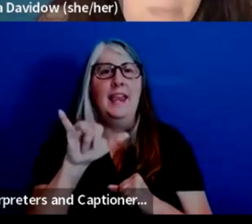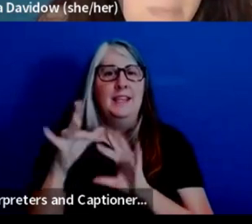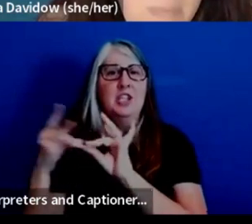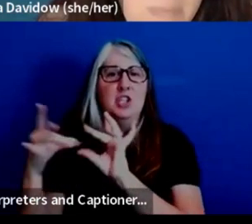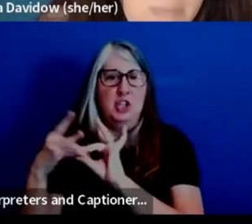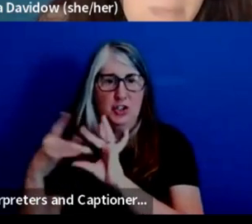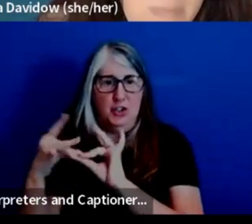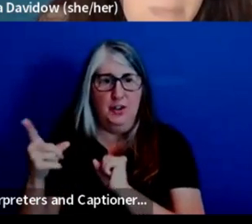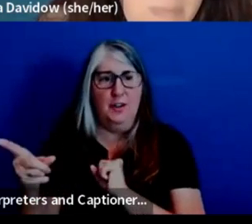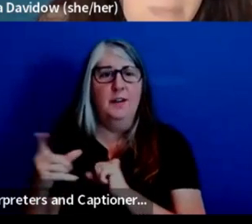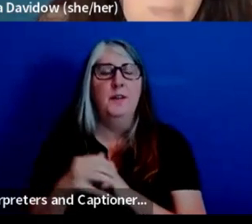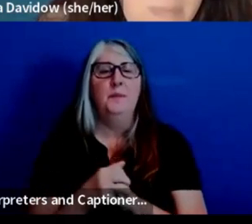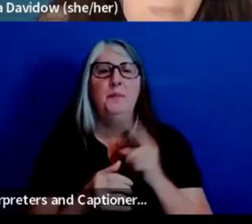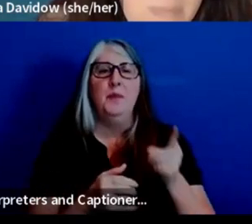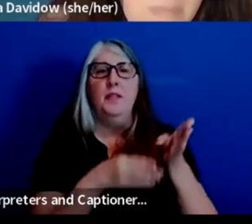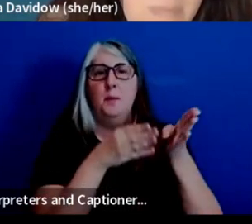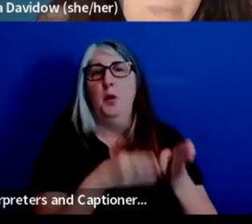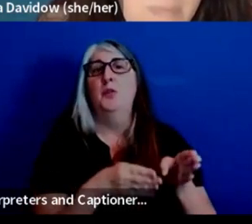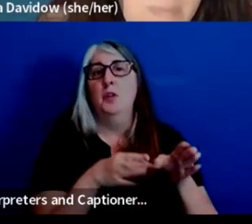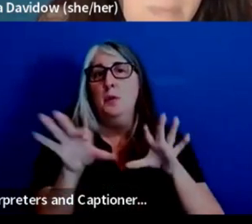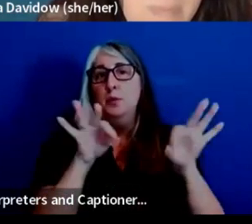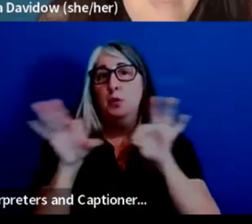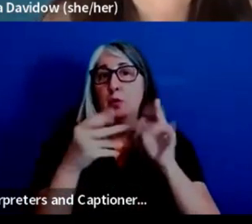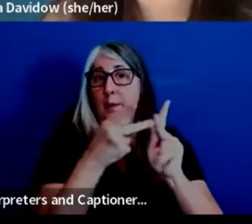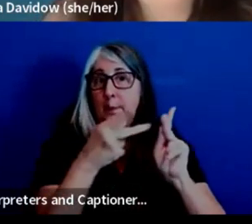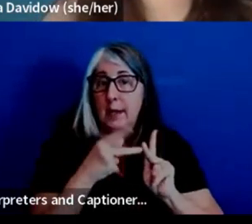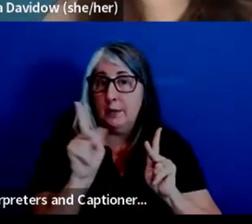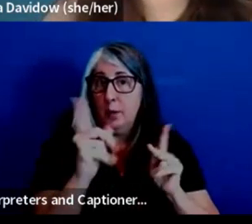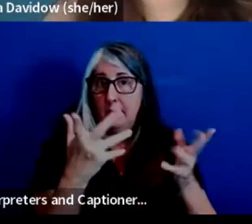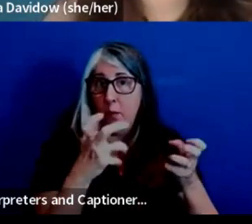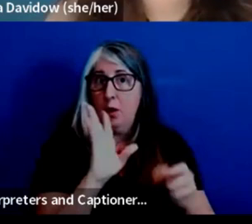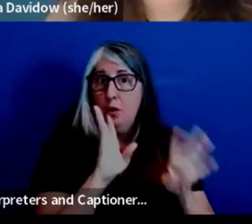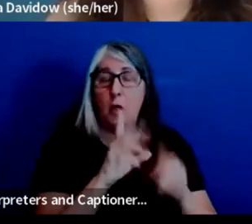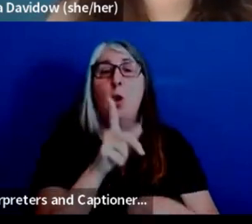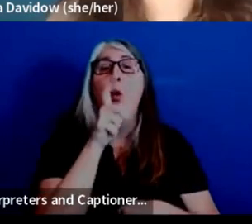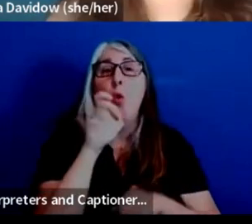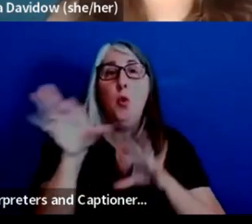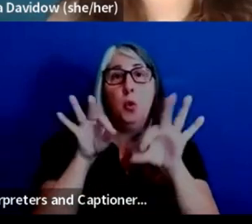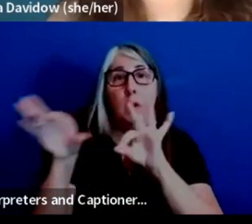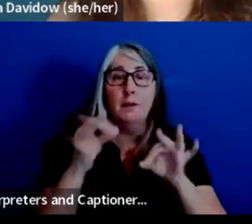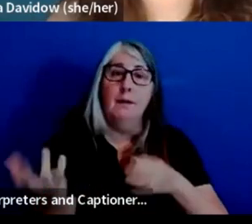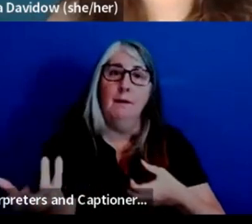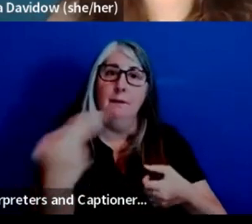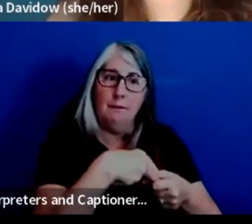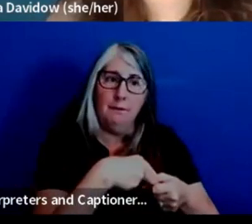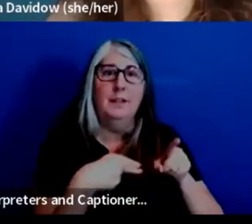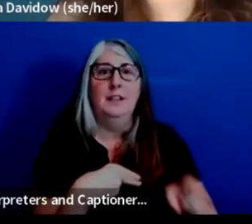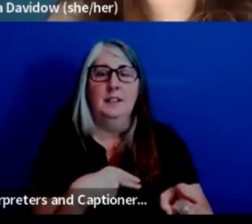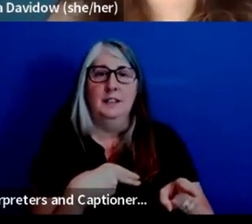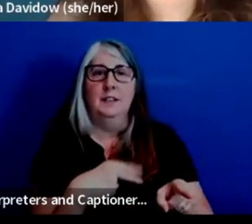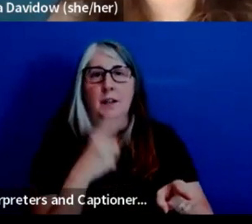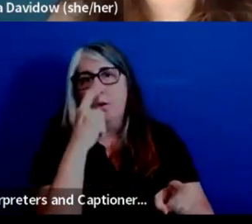that the person was able to choose the place they wanted to talk to, who they wanted there, especially as their